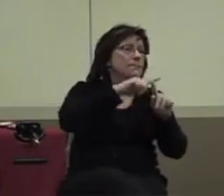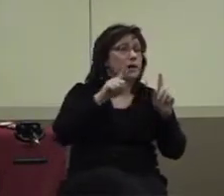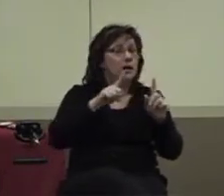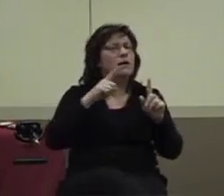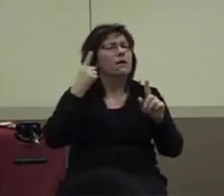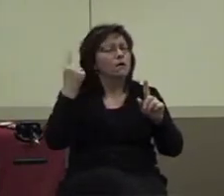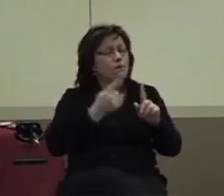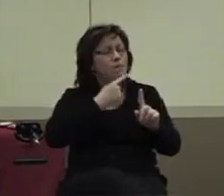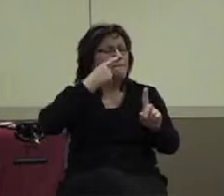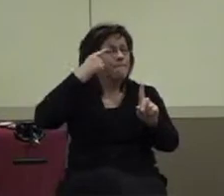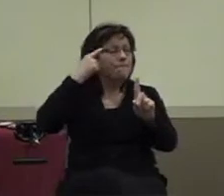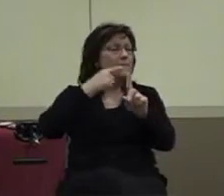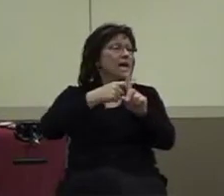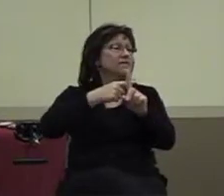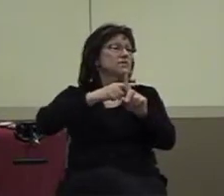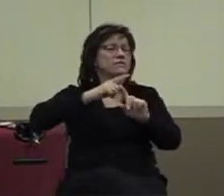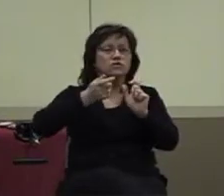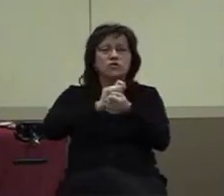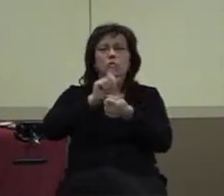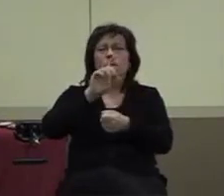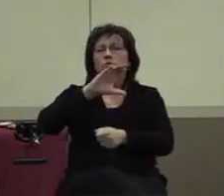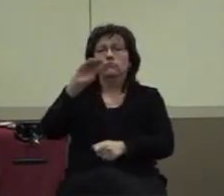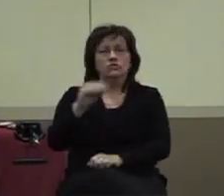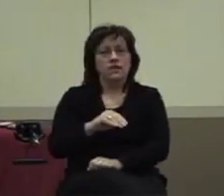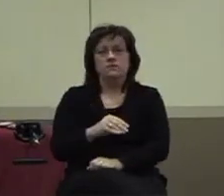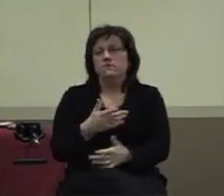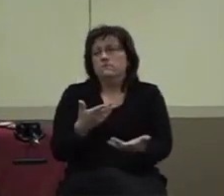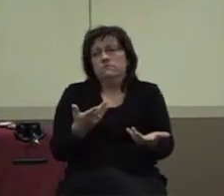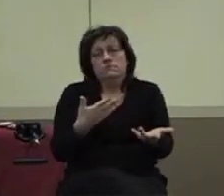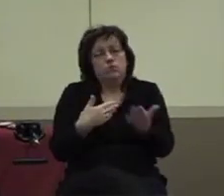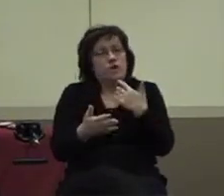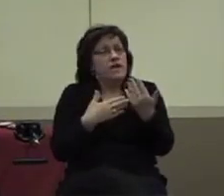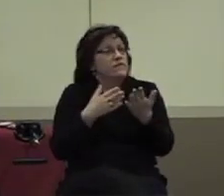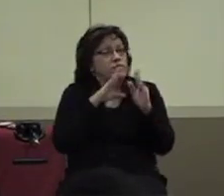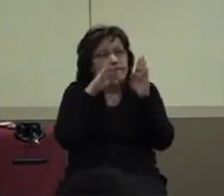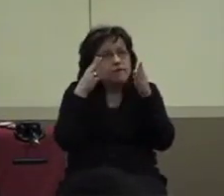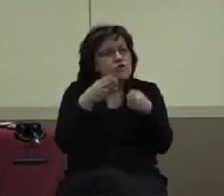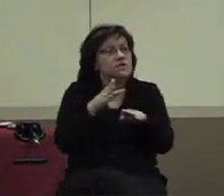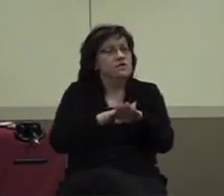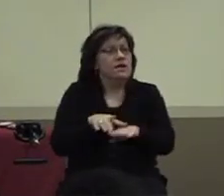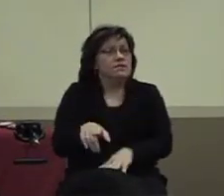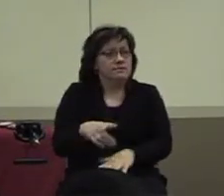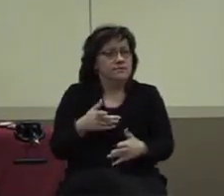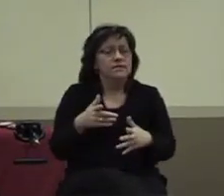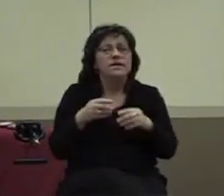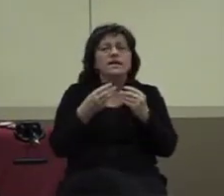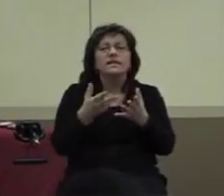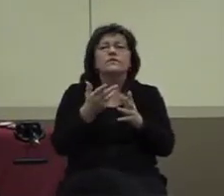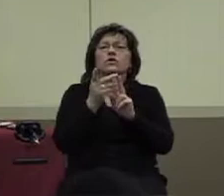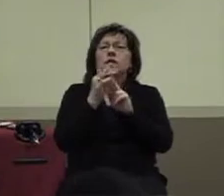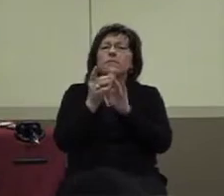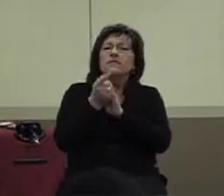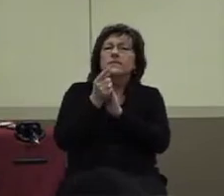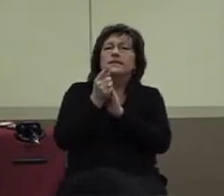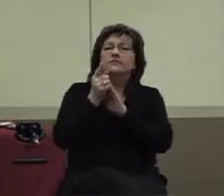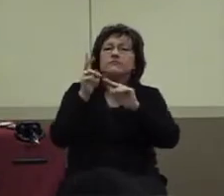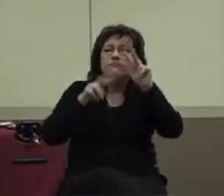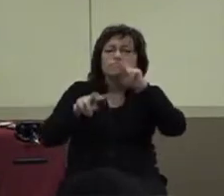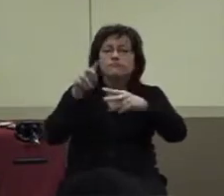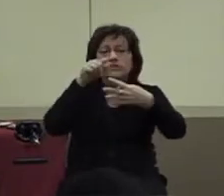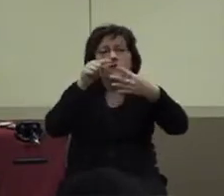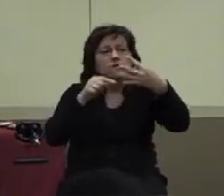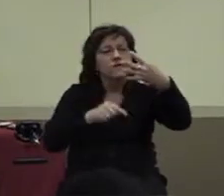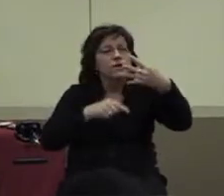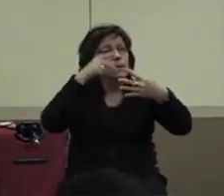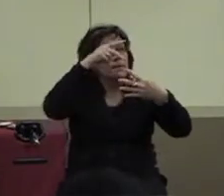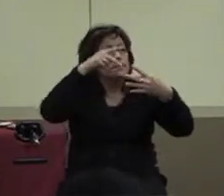So some kind of positive change, whatever they were focusing on. So I'm going to give you just a couple minutes to look at the 4 Ps page and think about a